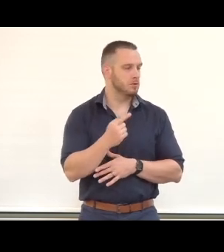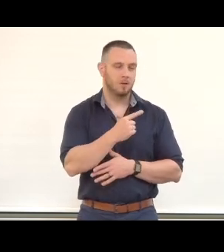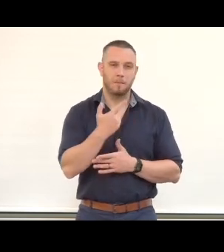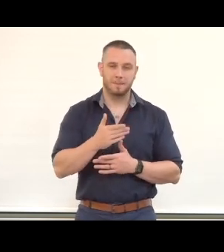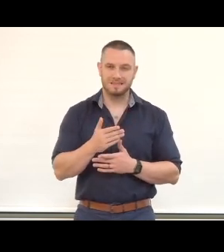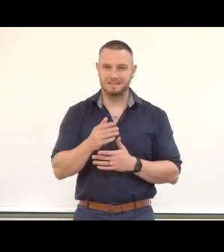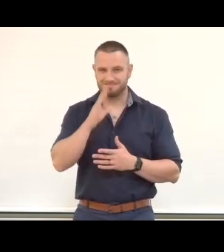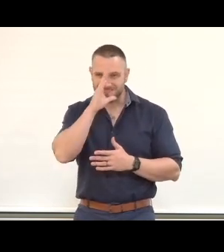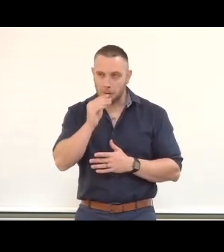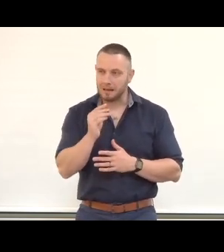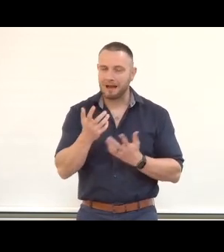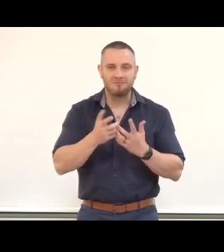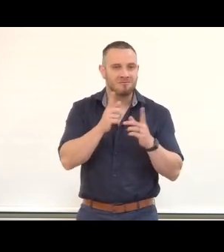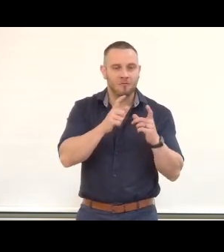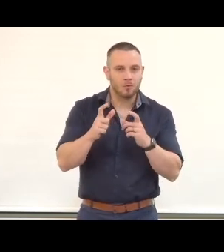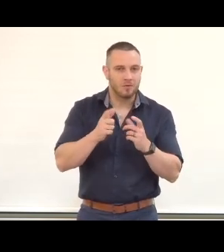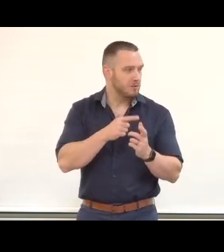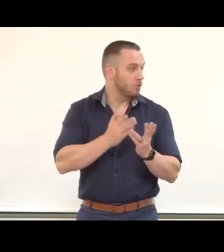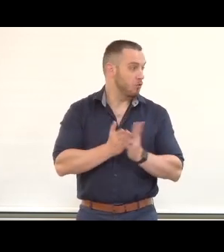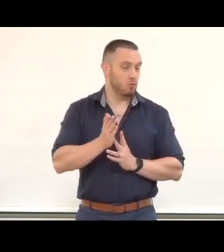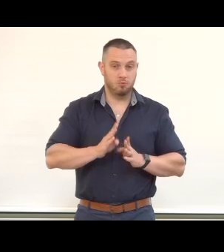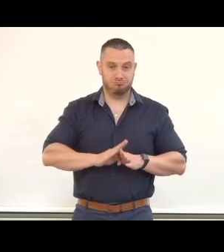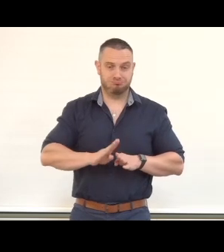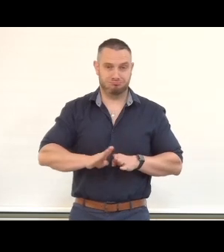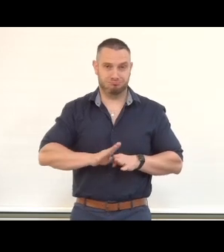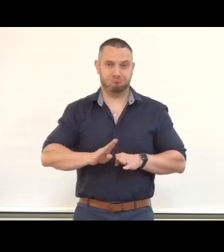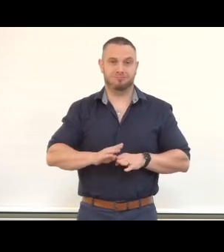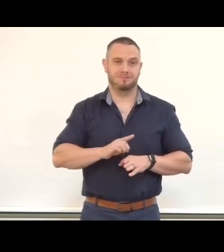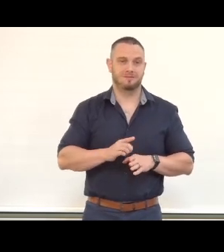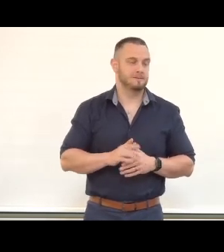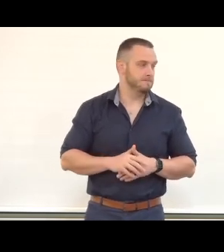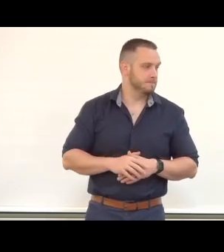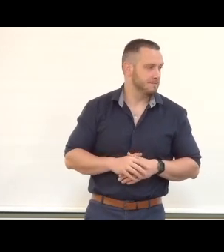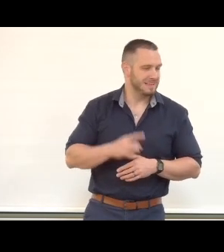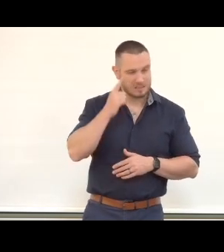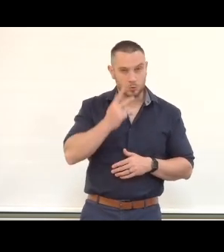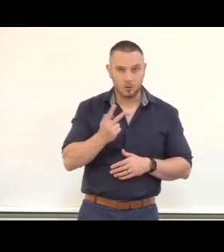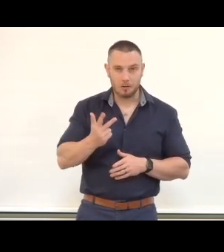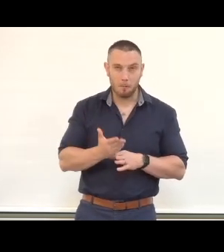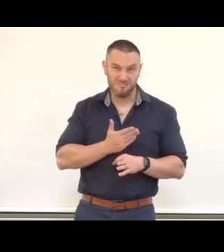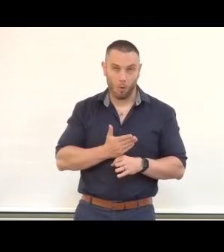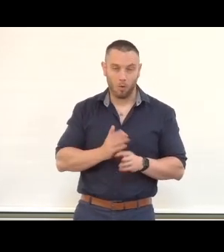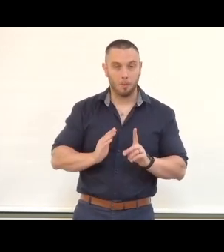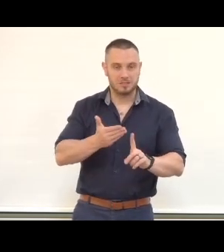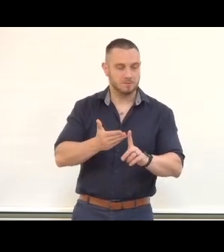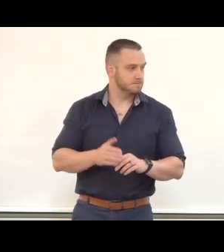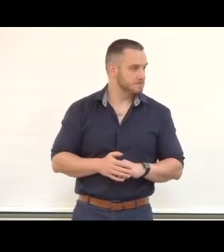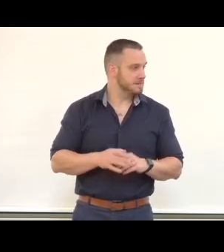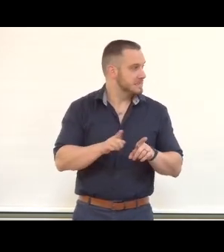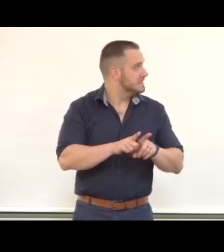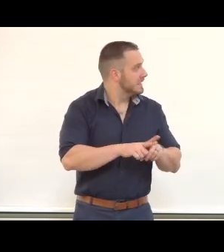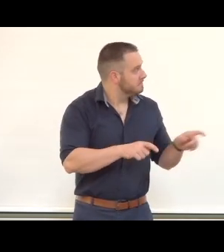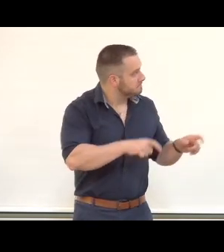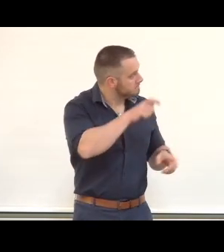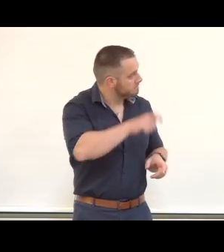a peek behind the curtains. This was during dress rehearsal, the last one, like I think 2 or 3 before the mission. Again, Thomas